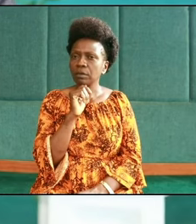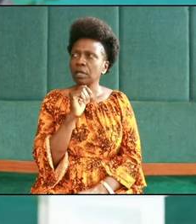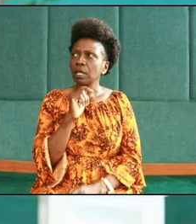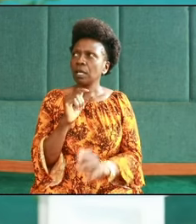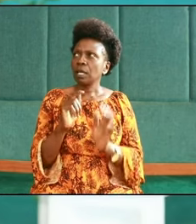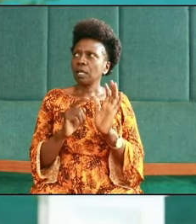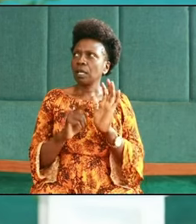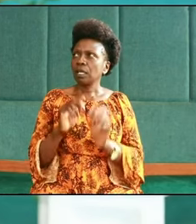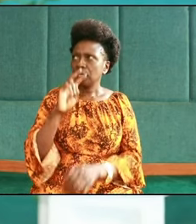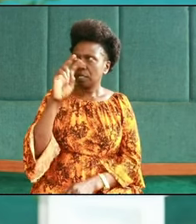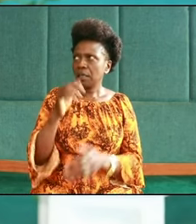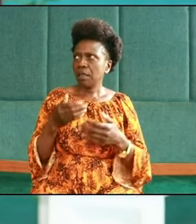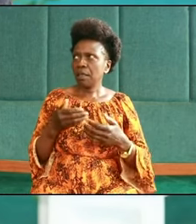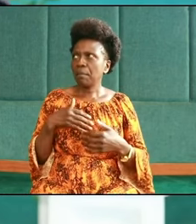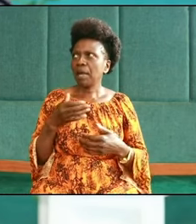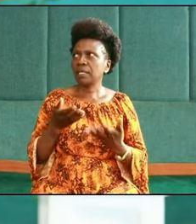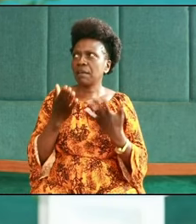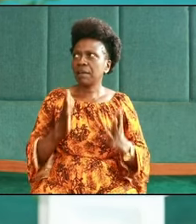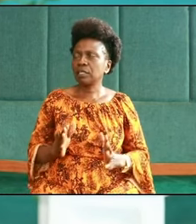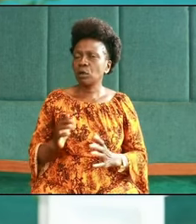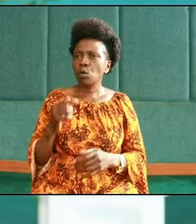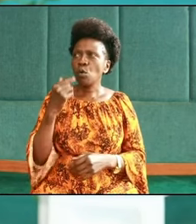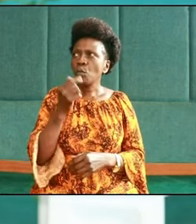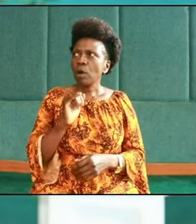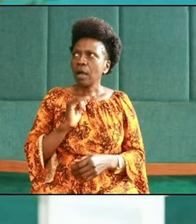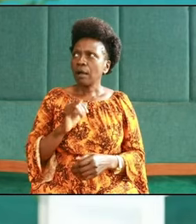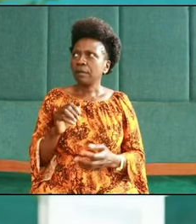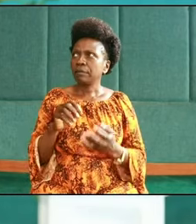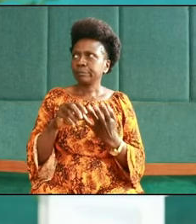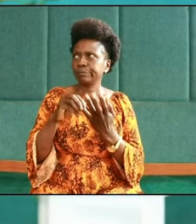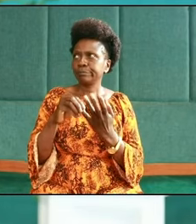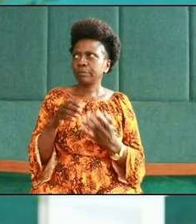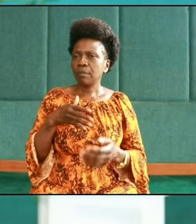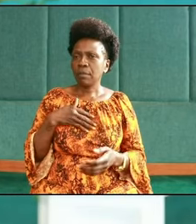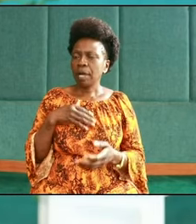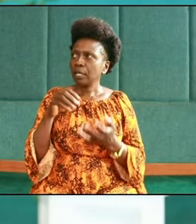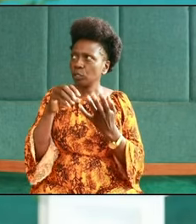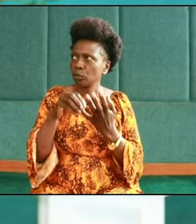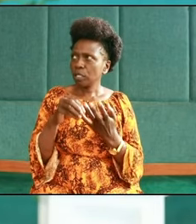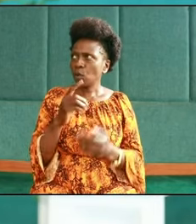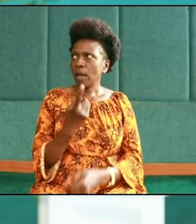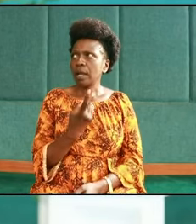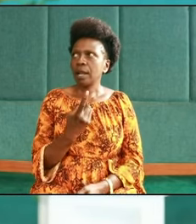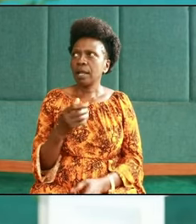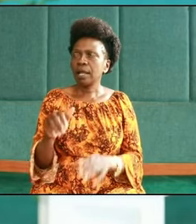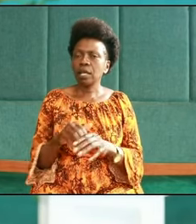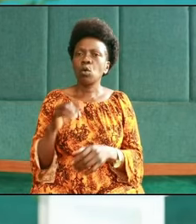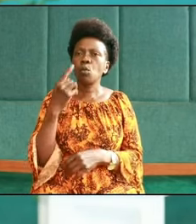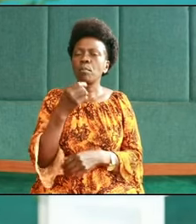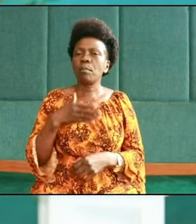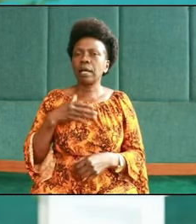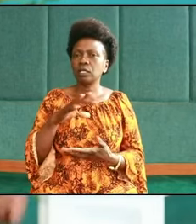"Behold my servant whom I uphold, my elect one, in whom